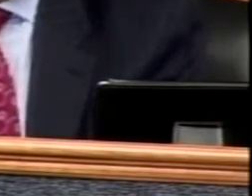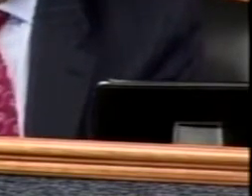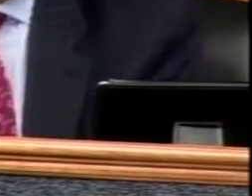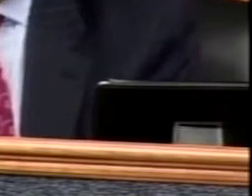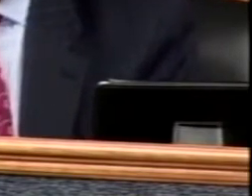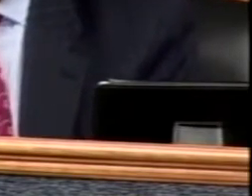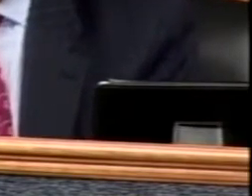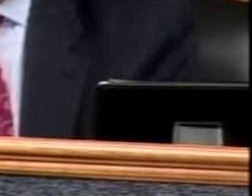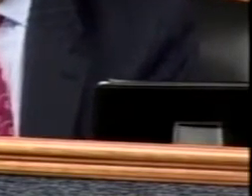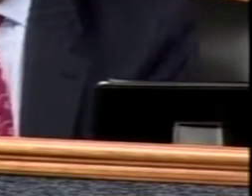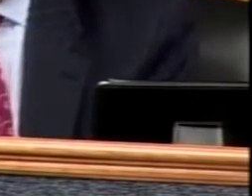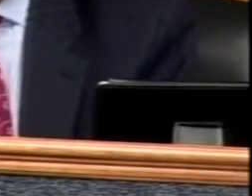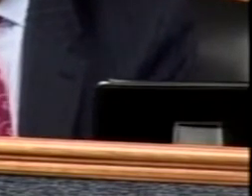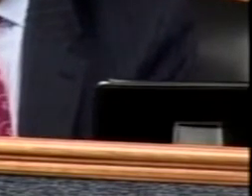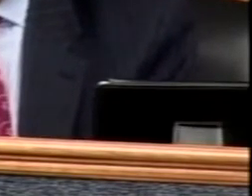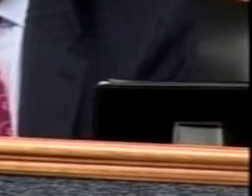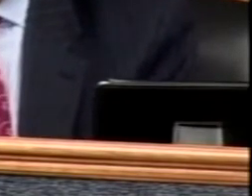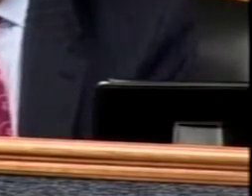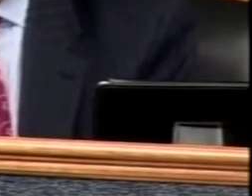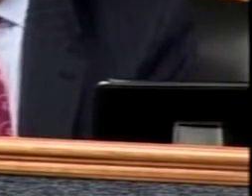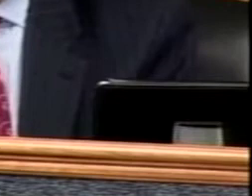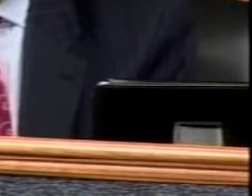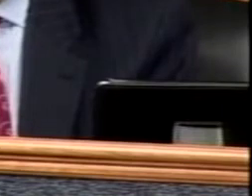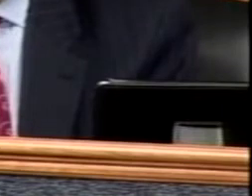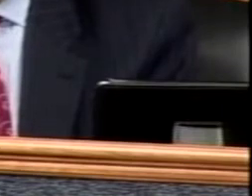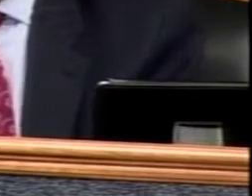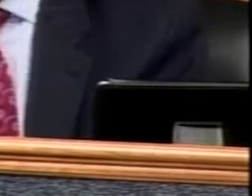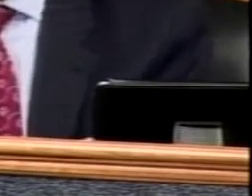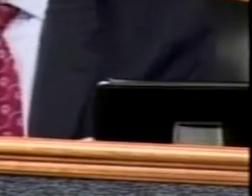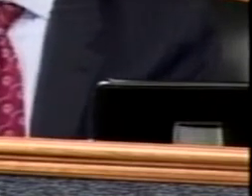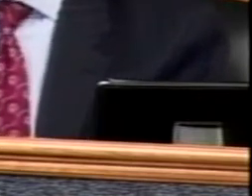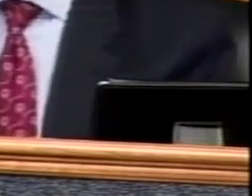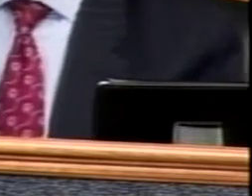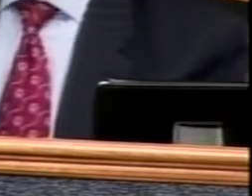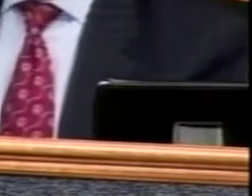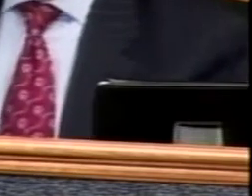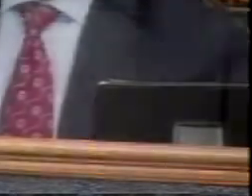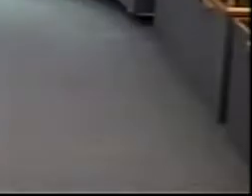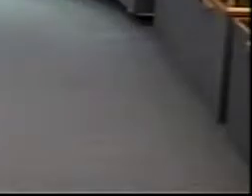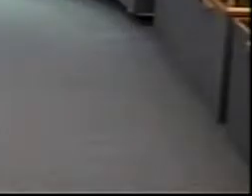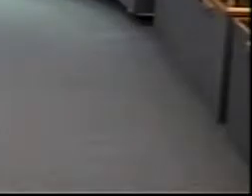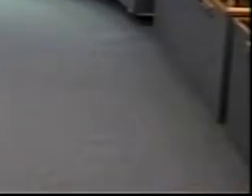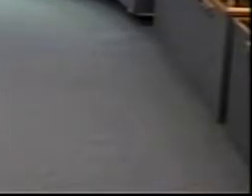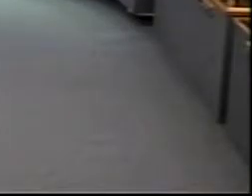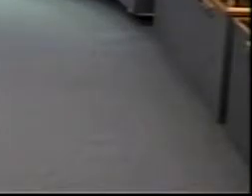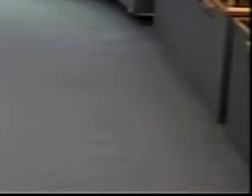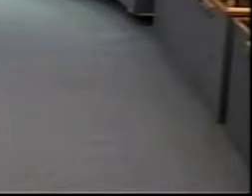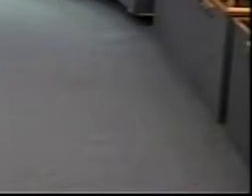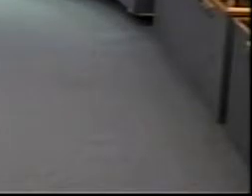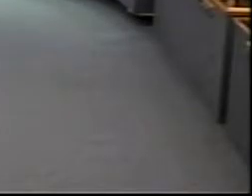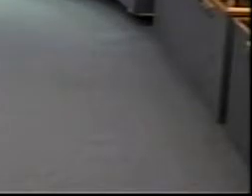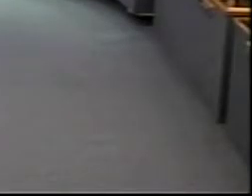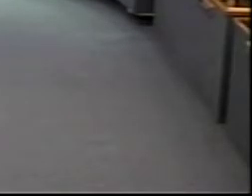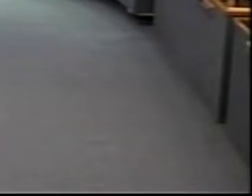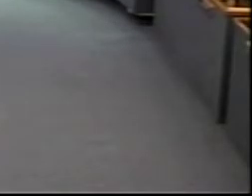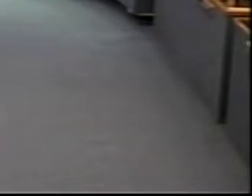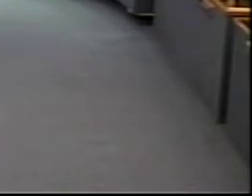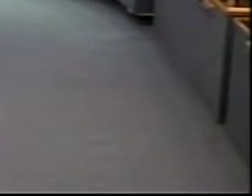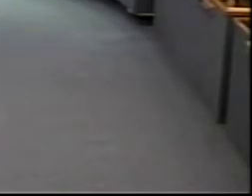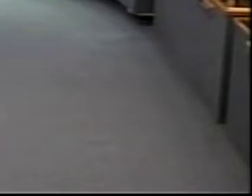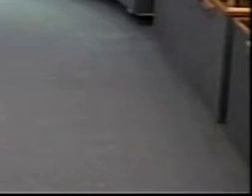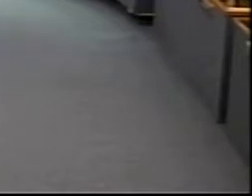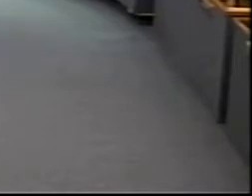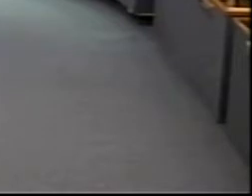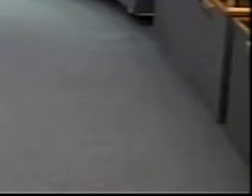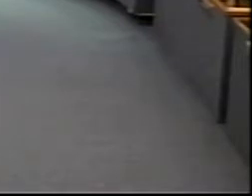give you an advance warning. Thank you, Mr. Michel. I'd like to go ahead and do a football score. I'd like to go ahead and put